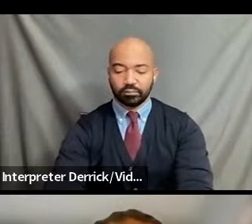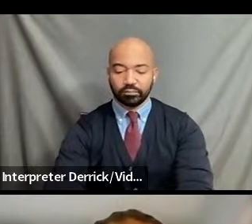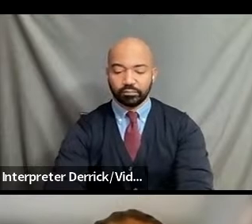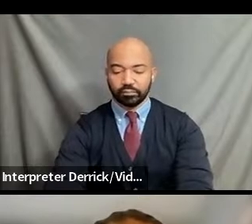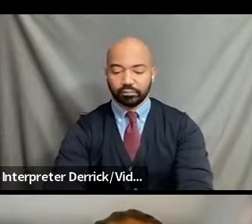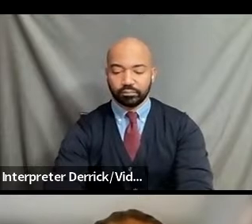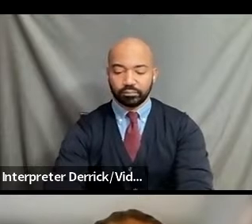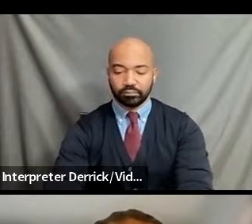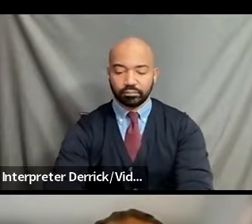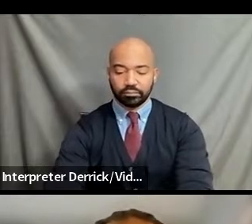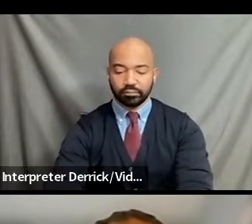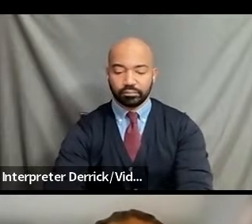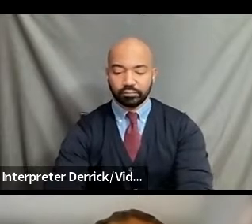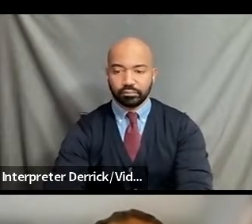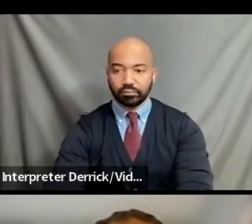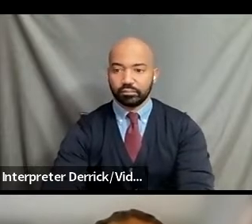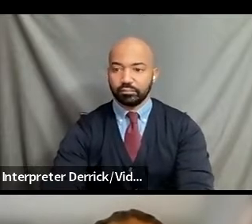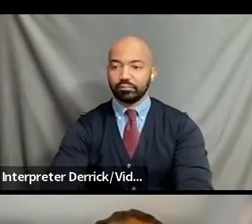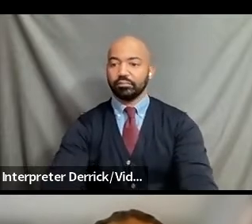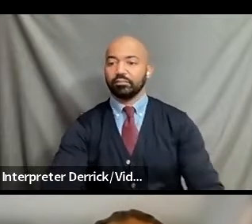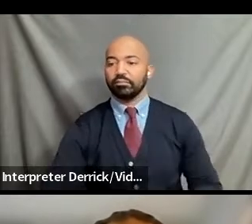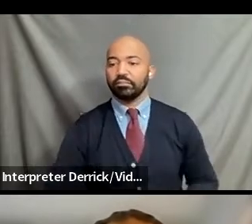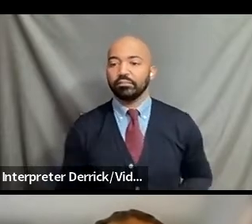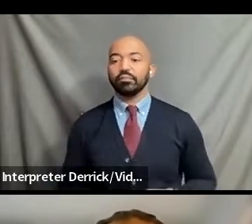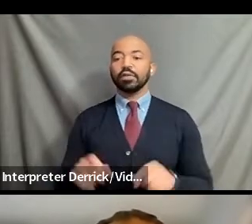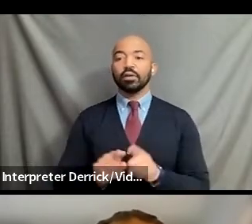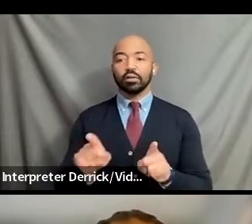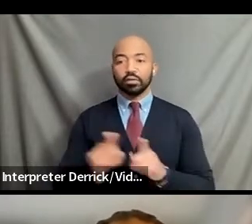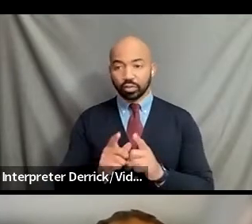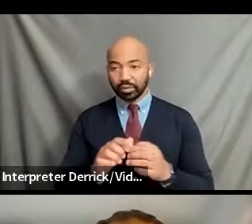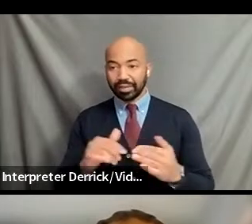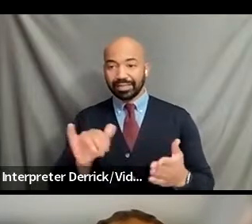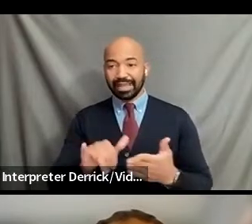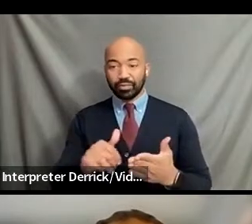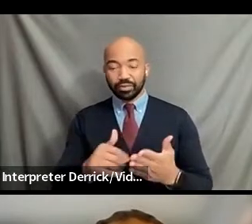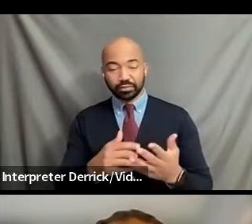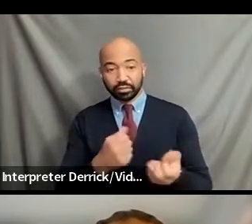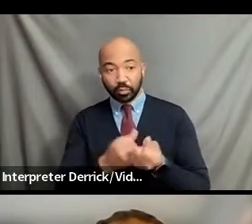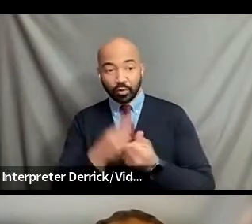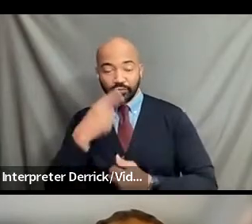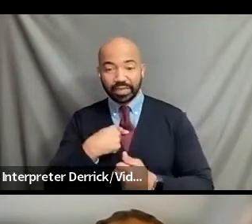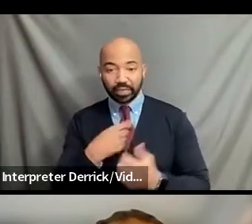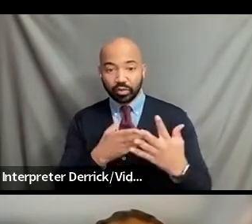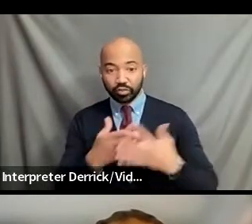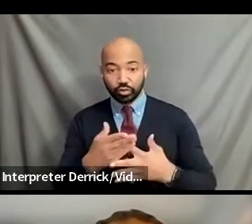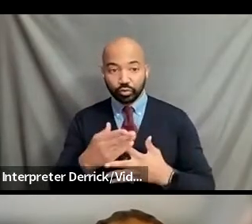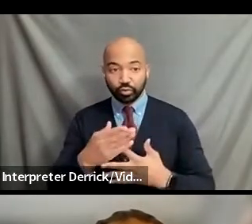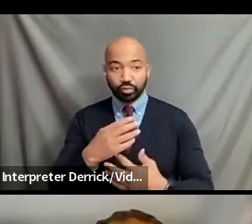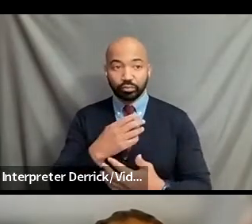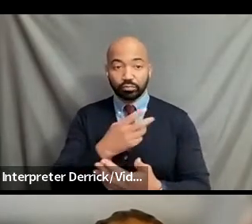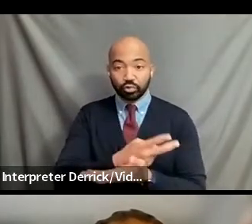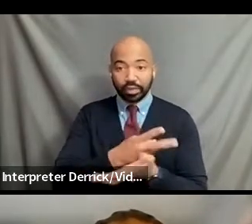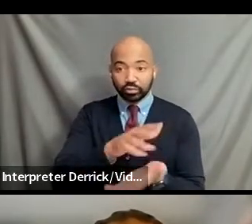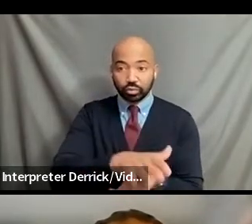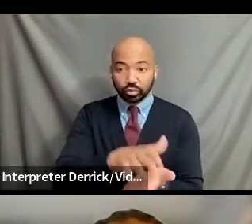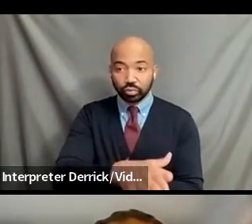helping me through this part of grad school, and that was a big support for me, along with connecting with my fraternity